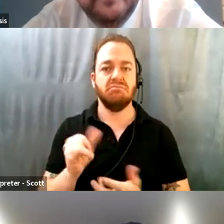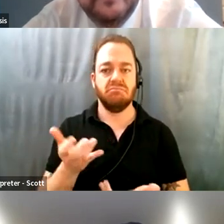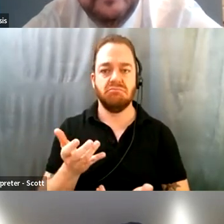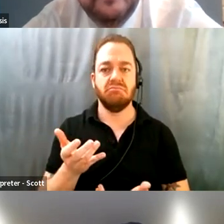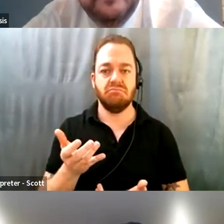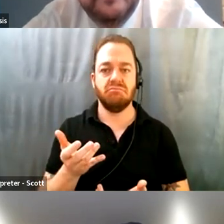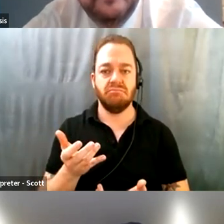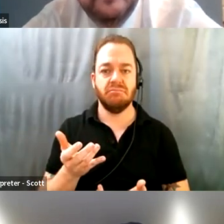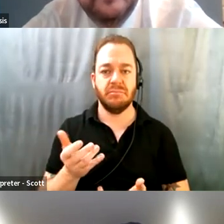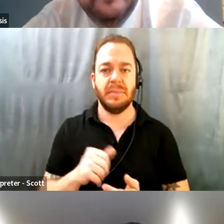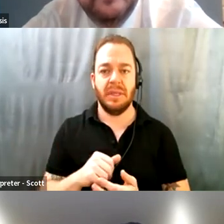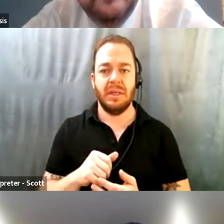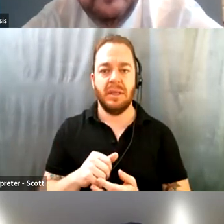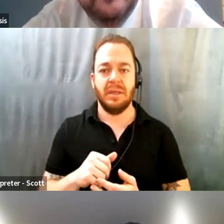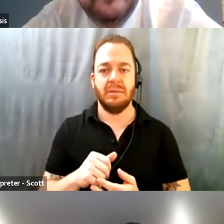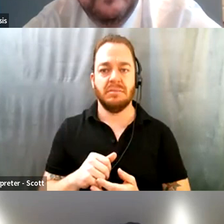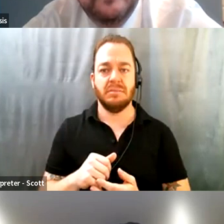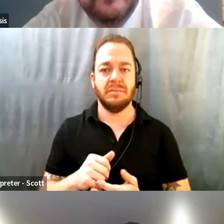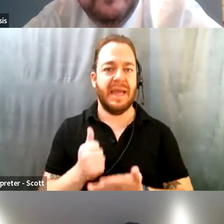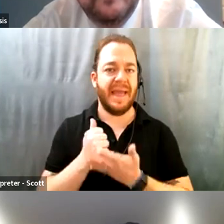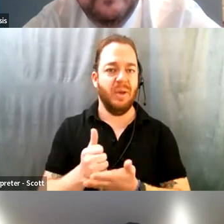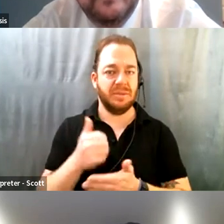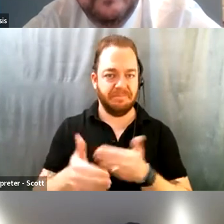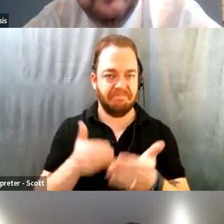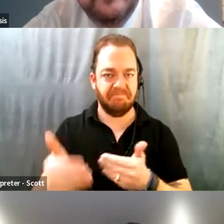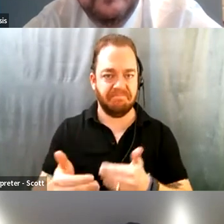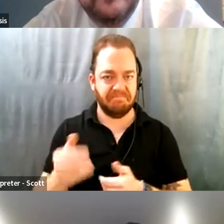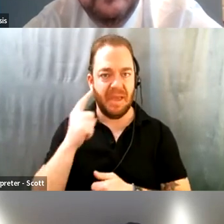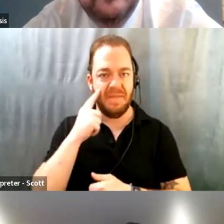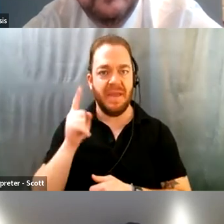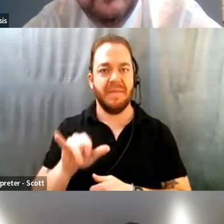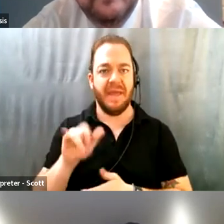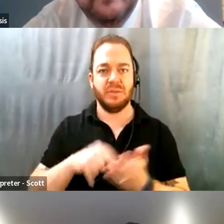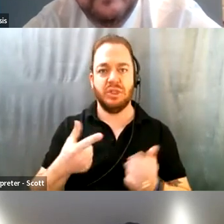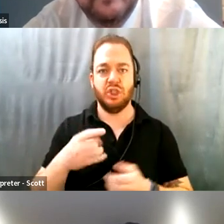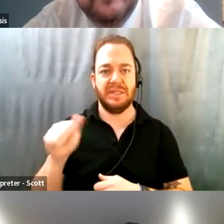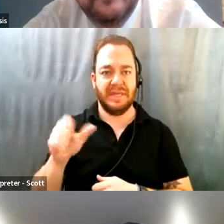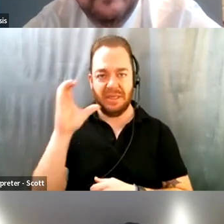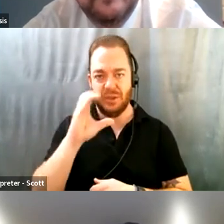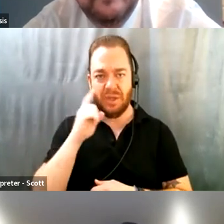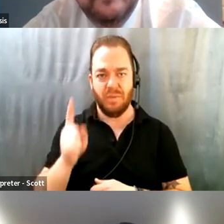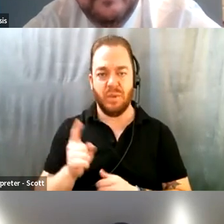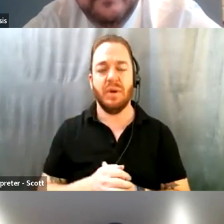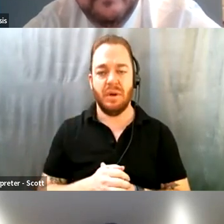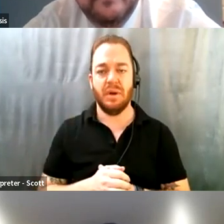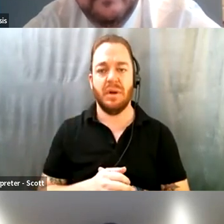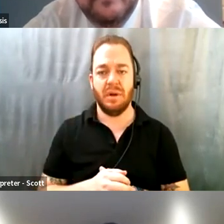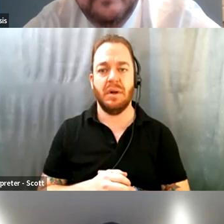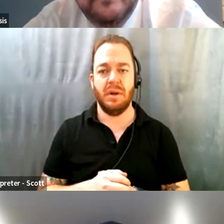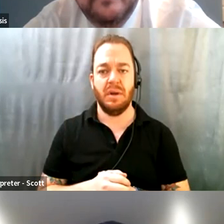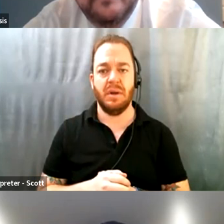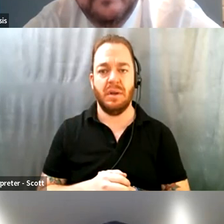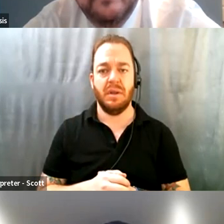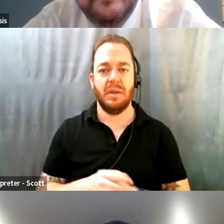gets GSA down the road, and I think is what they're looking for. So I think I think the task